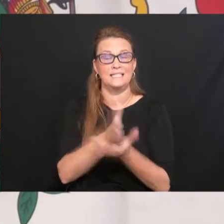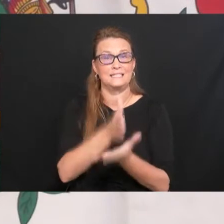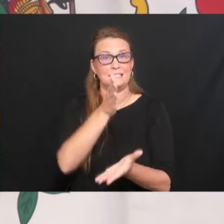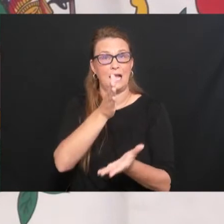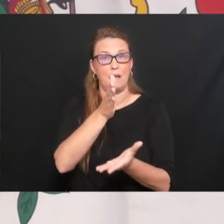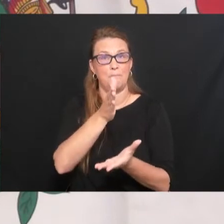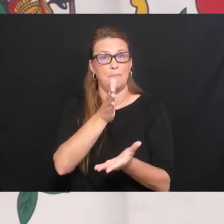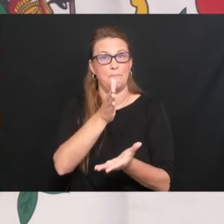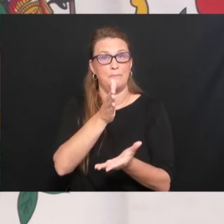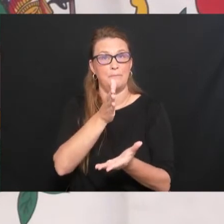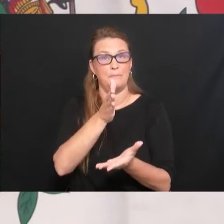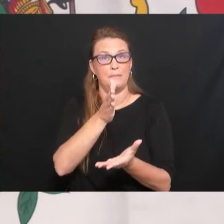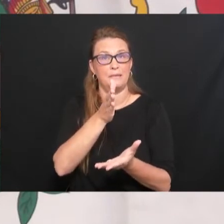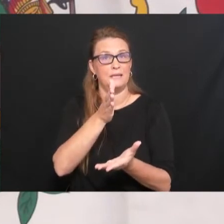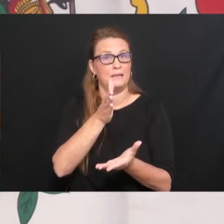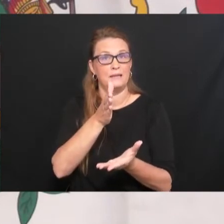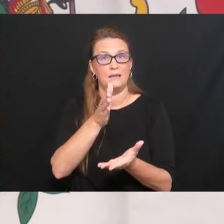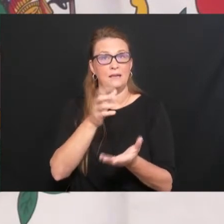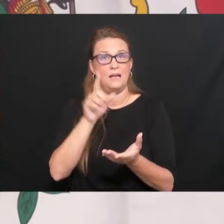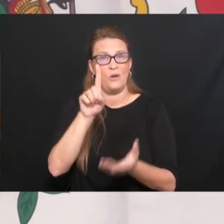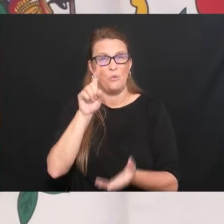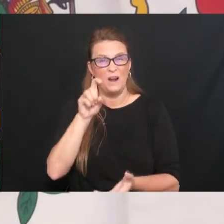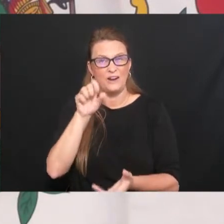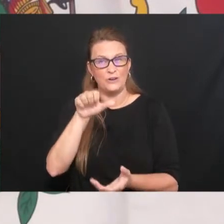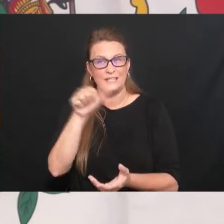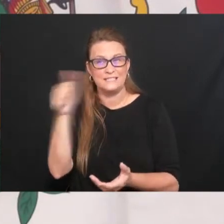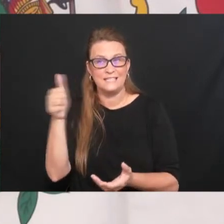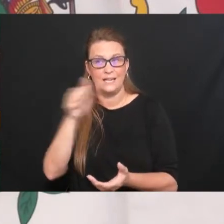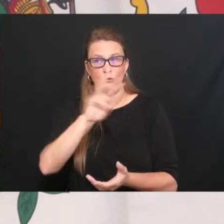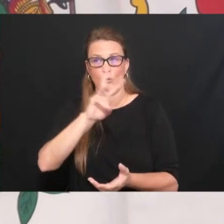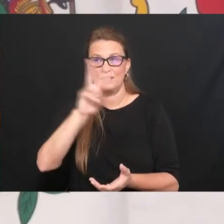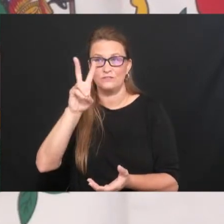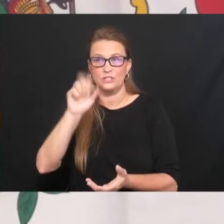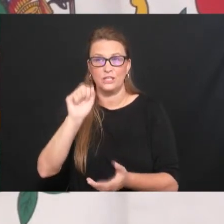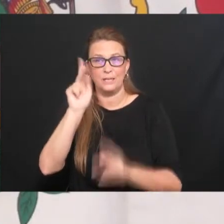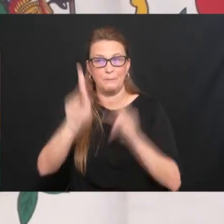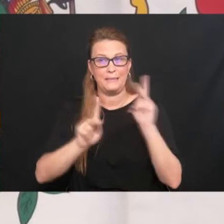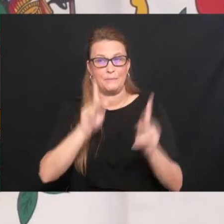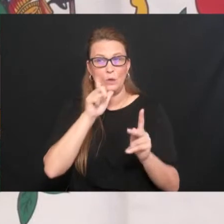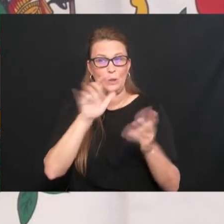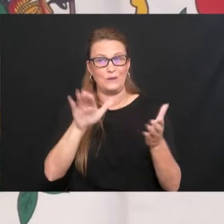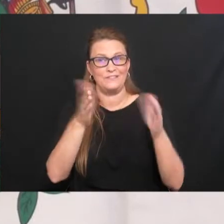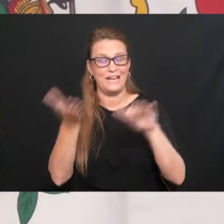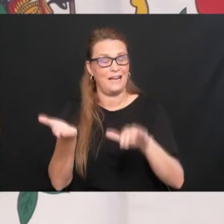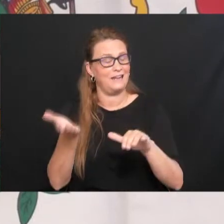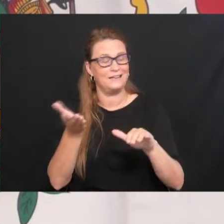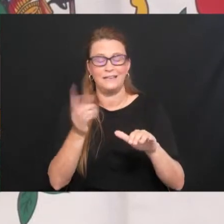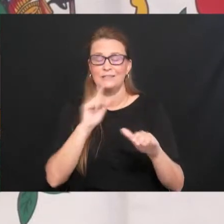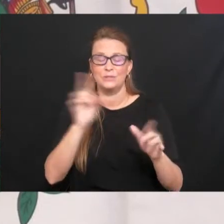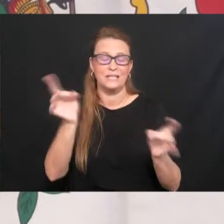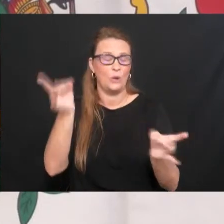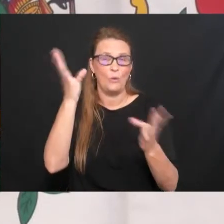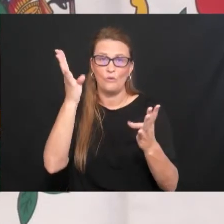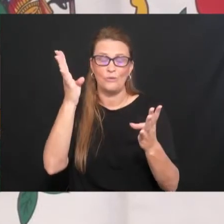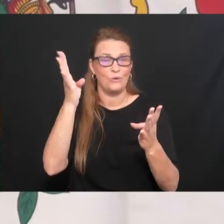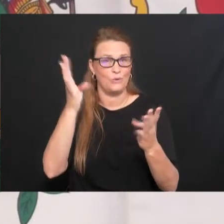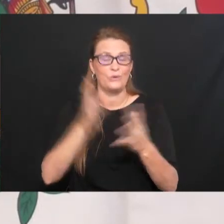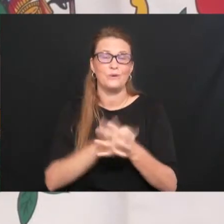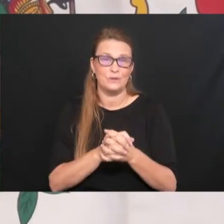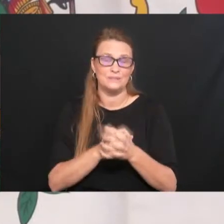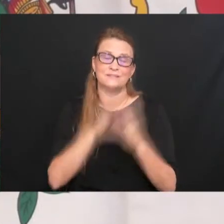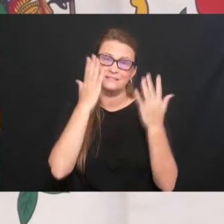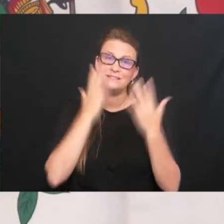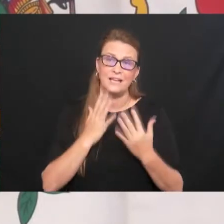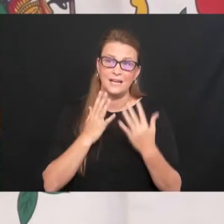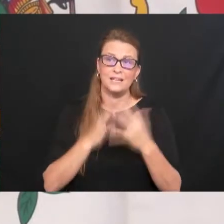because reading 110 West Virginians, great West Virginians that we've lost is just terrible, and it's really